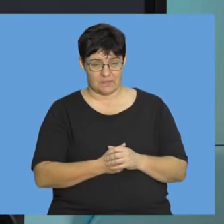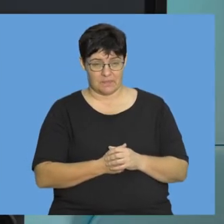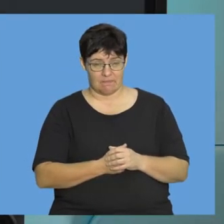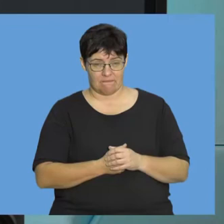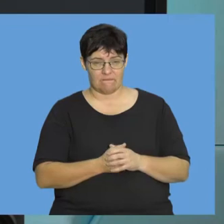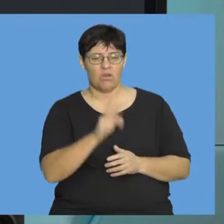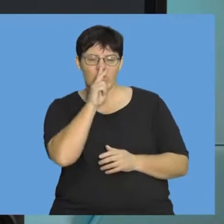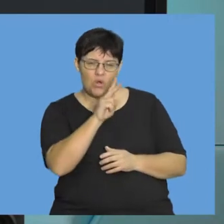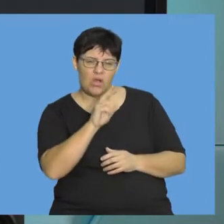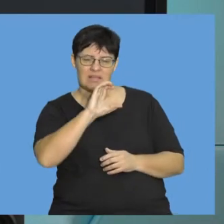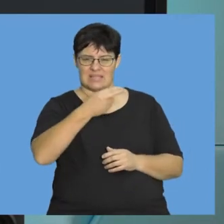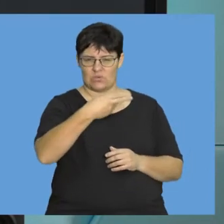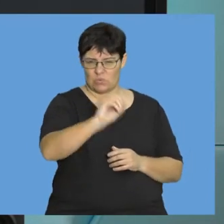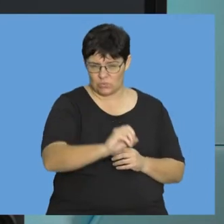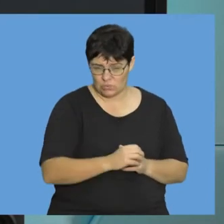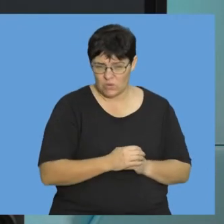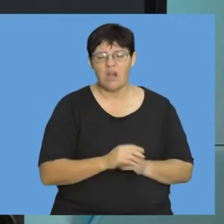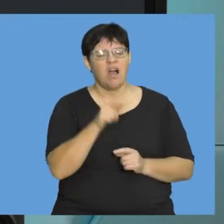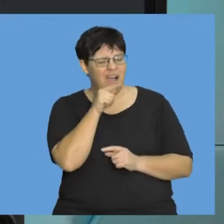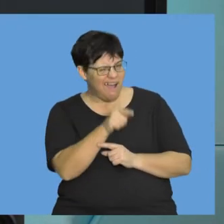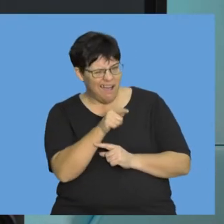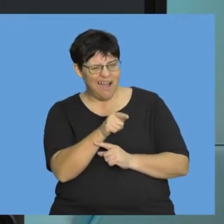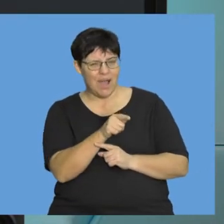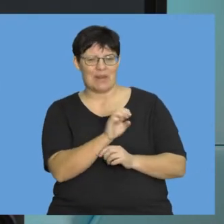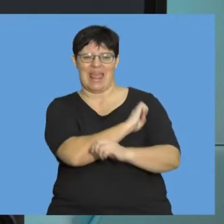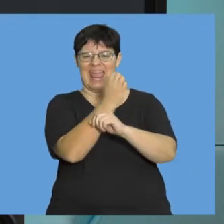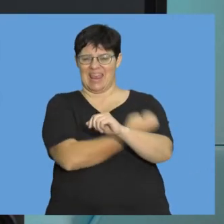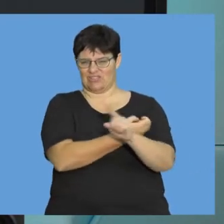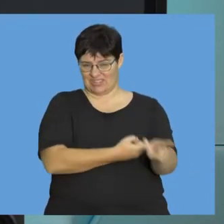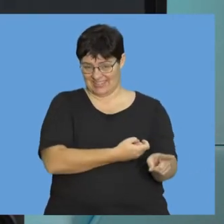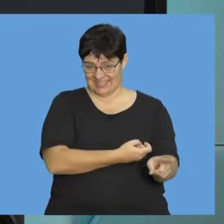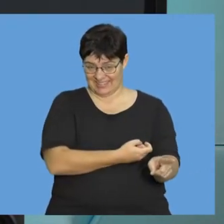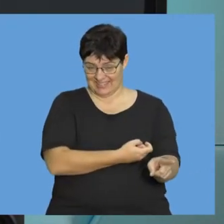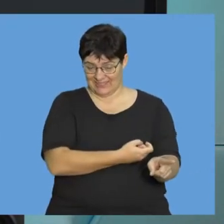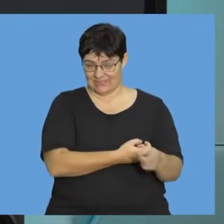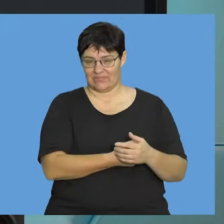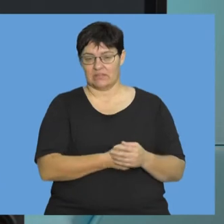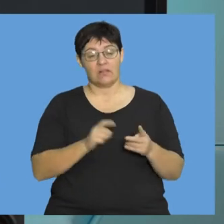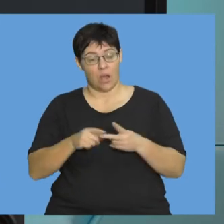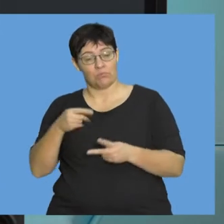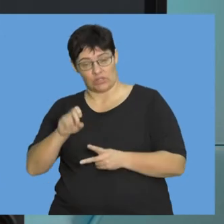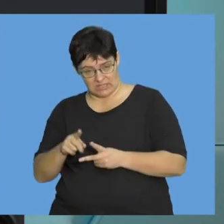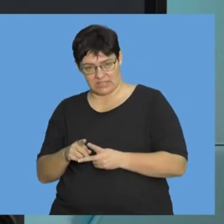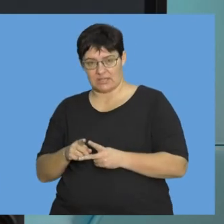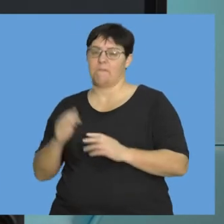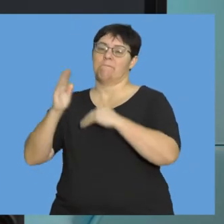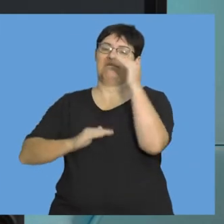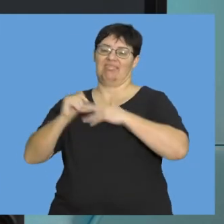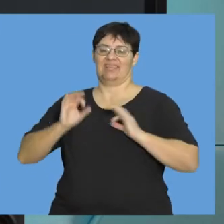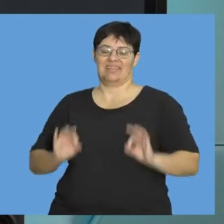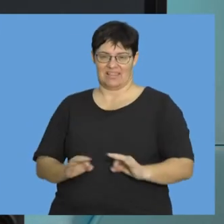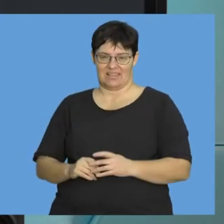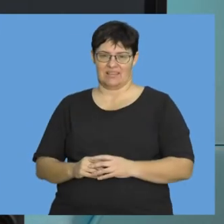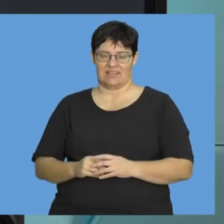so when we look to carbohydrates were generally our energy. They gave us energy. Proteins are